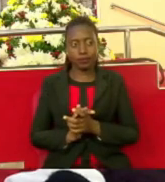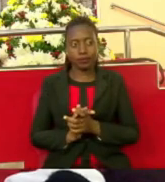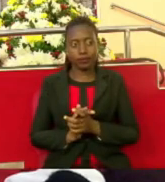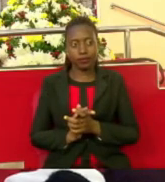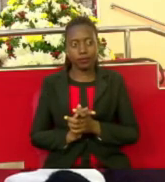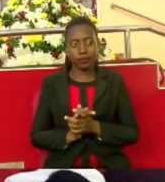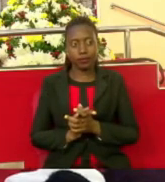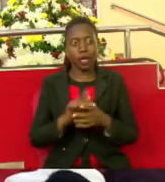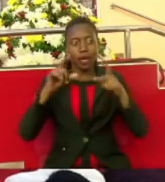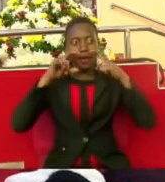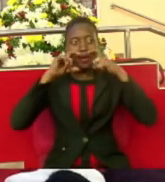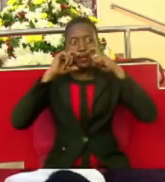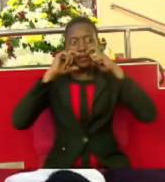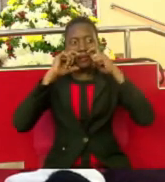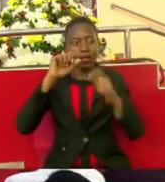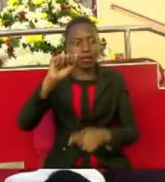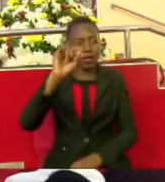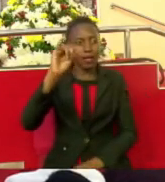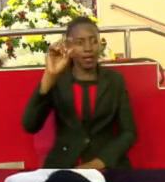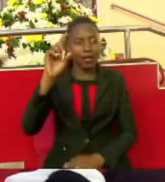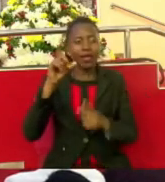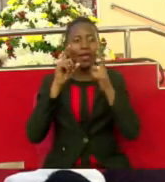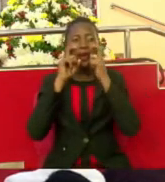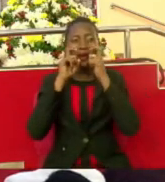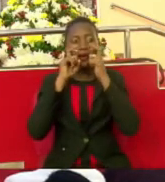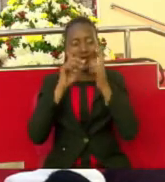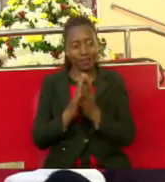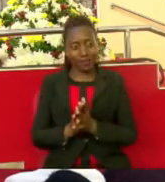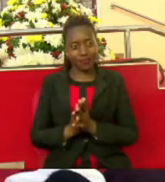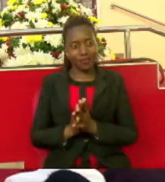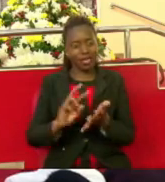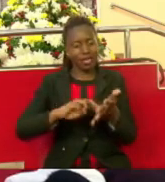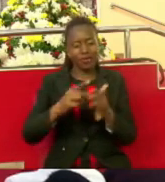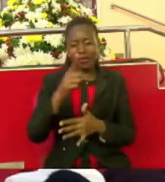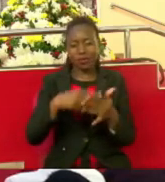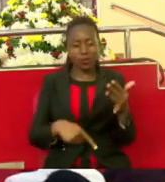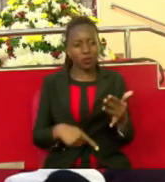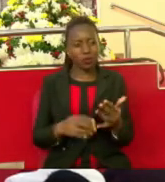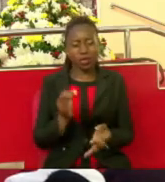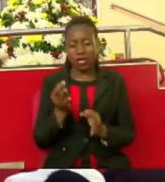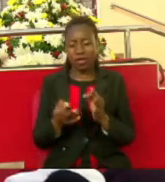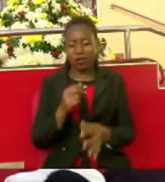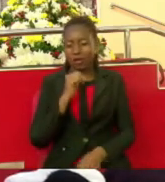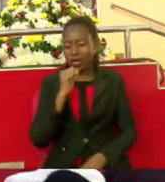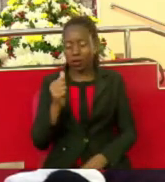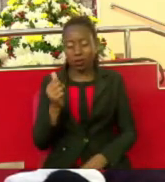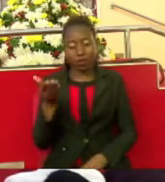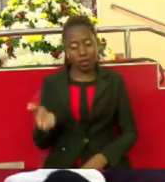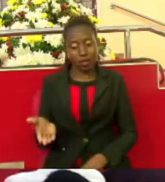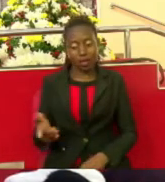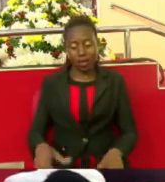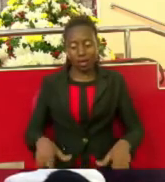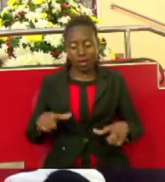we are not present in our children's life, anything can happen. Inamaanisha kama hatuko katika maisha ya watoto wetu, chochote kinaweza kutendeka. And there are many